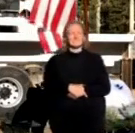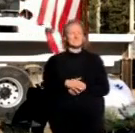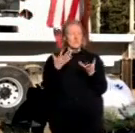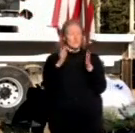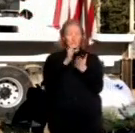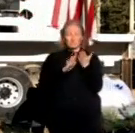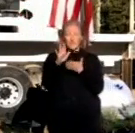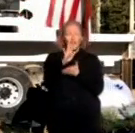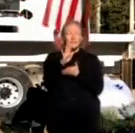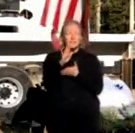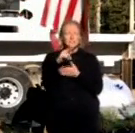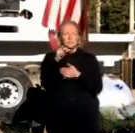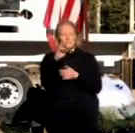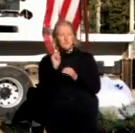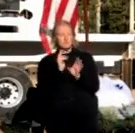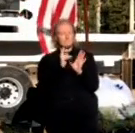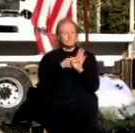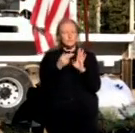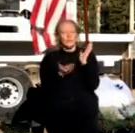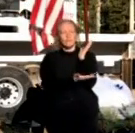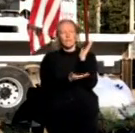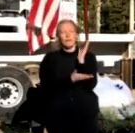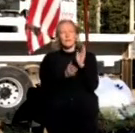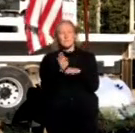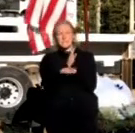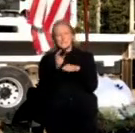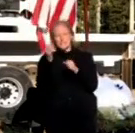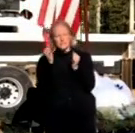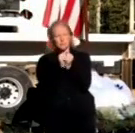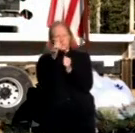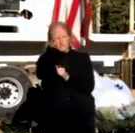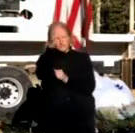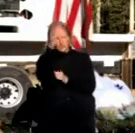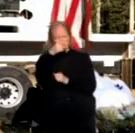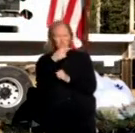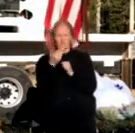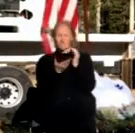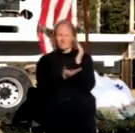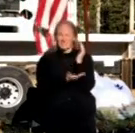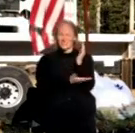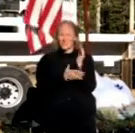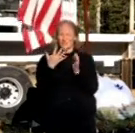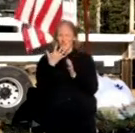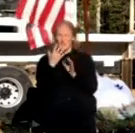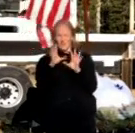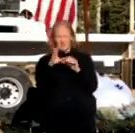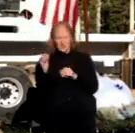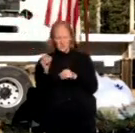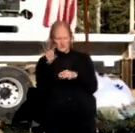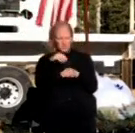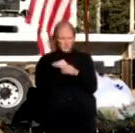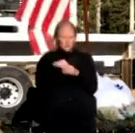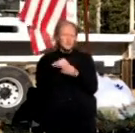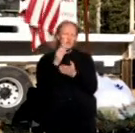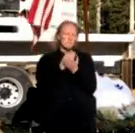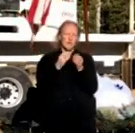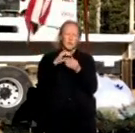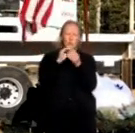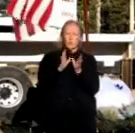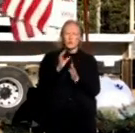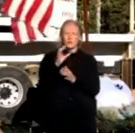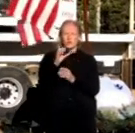After college, Perry went into the logging business with his father. Perry has logged for 5 timber companies, including being part owner